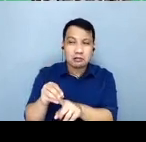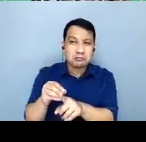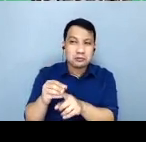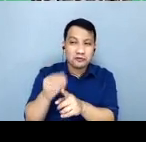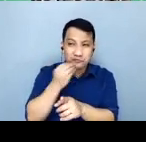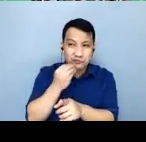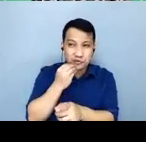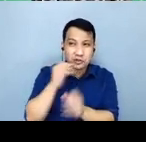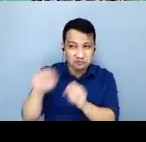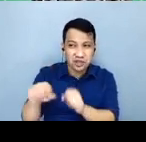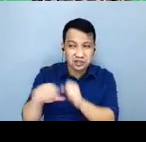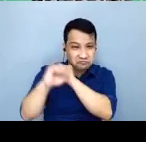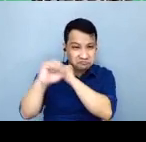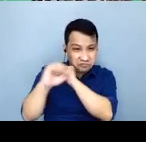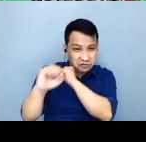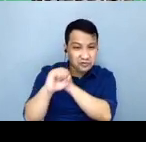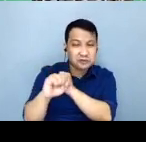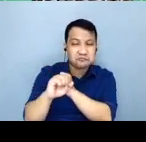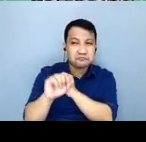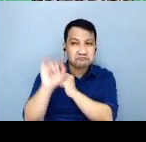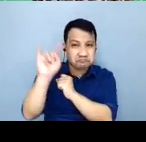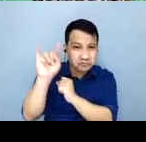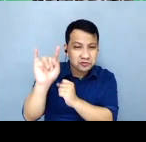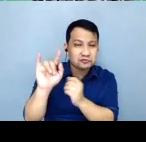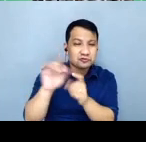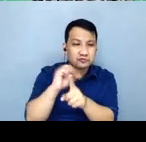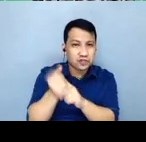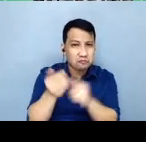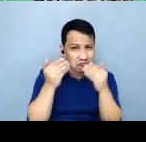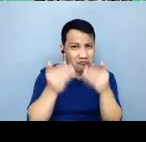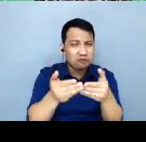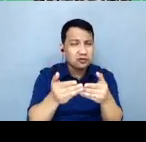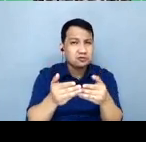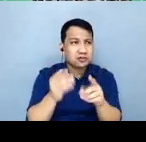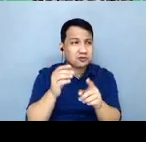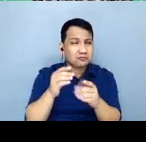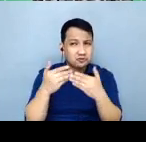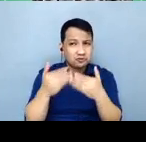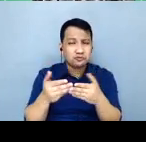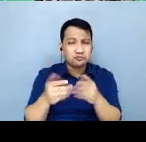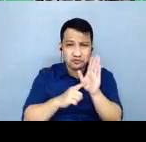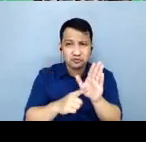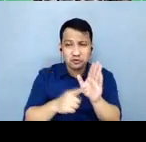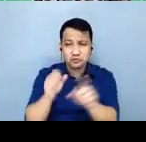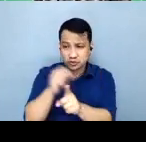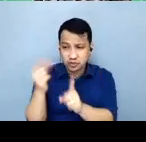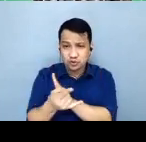and promote as part of a more sustainable social movement to preserve these social practices?